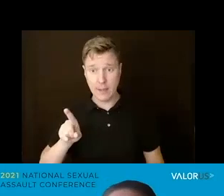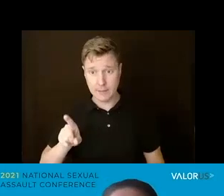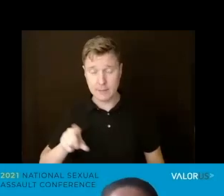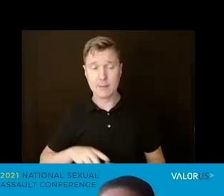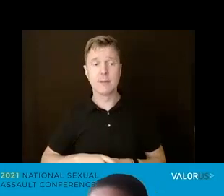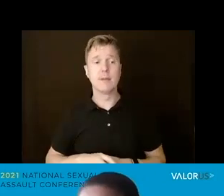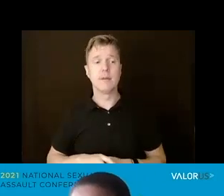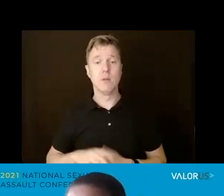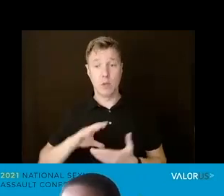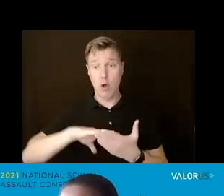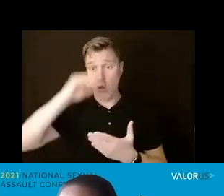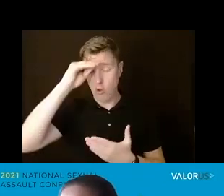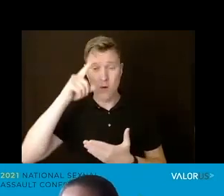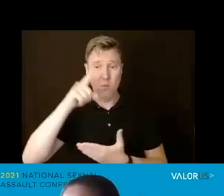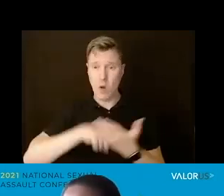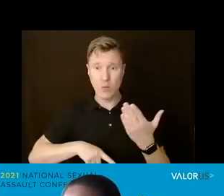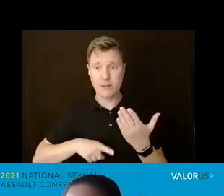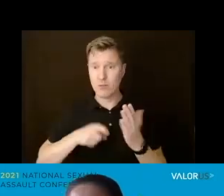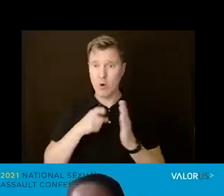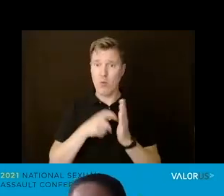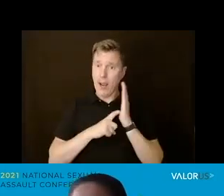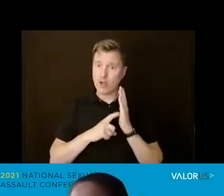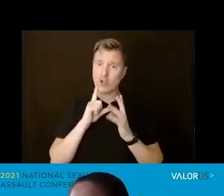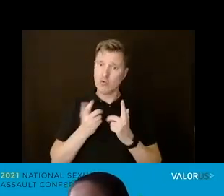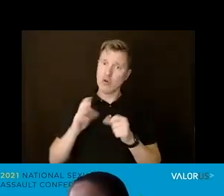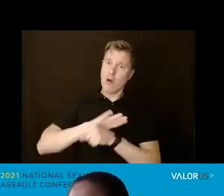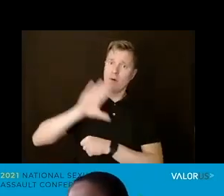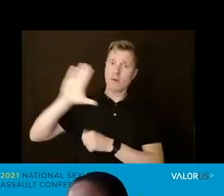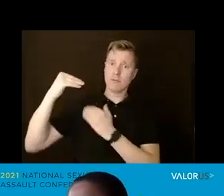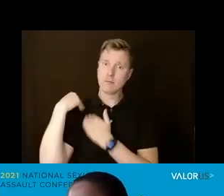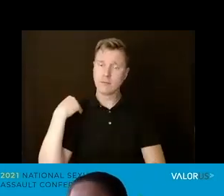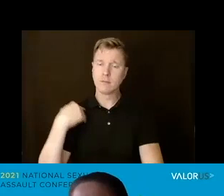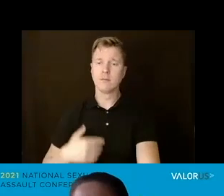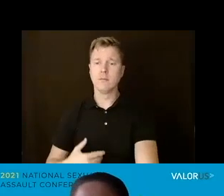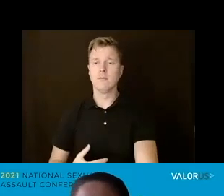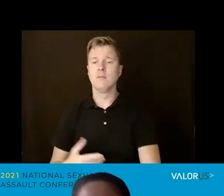also learned, what it would take to cover that person. And we also learned,